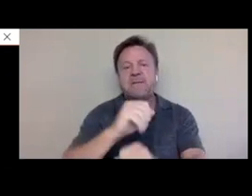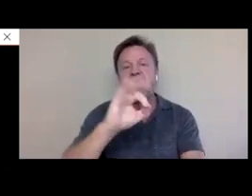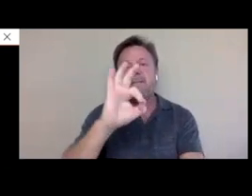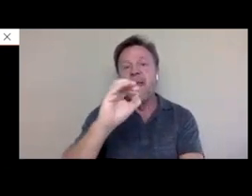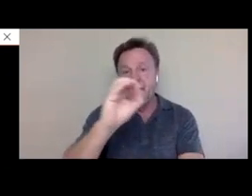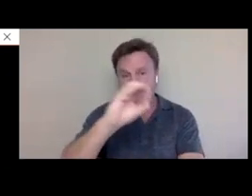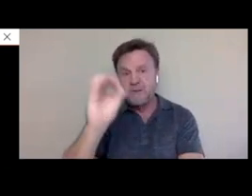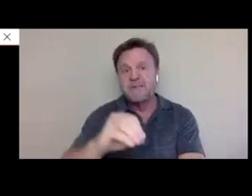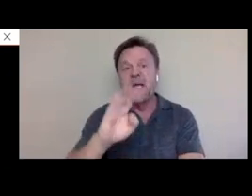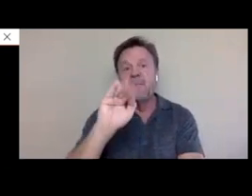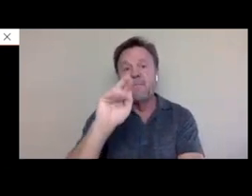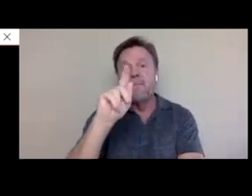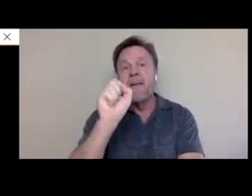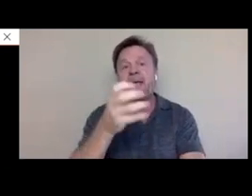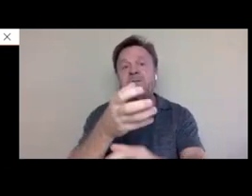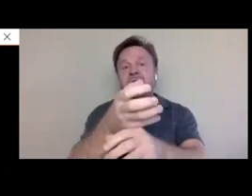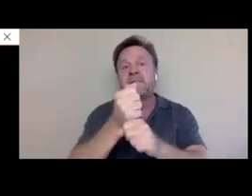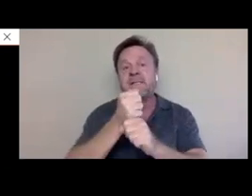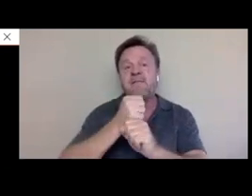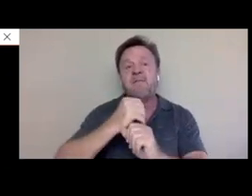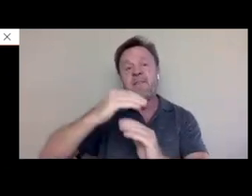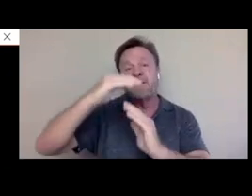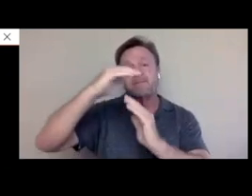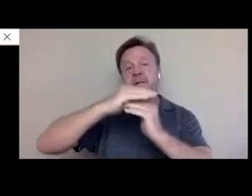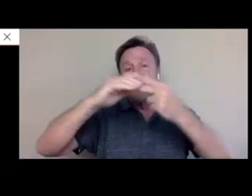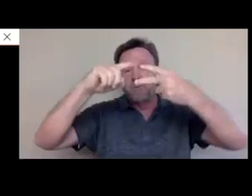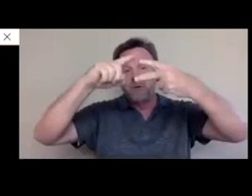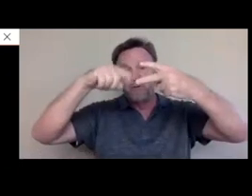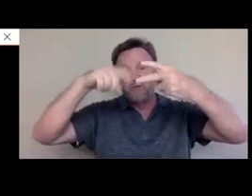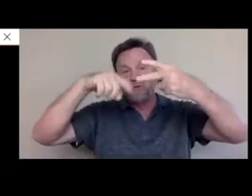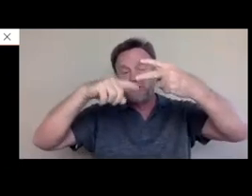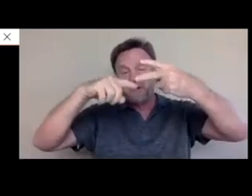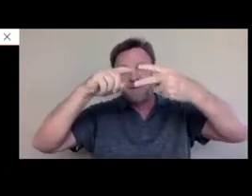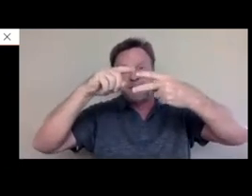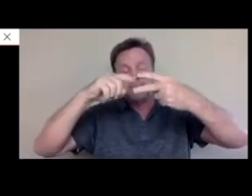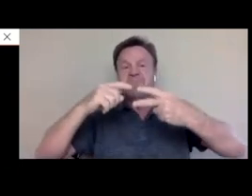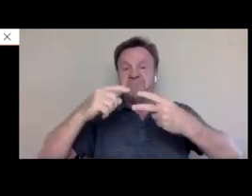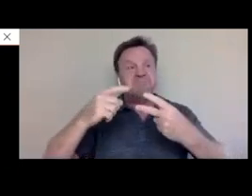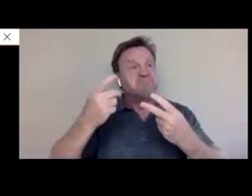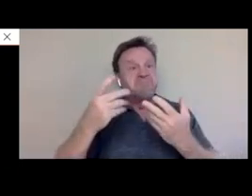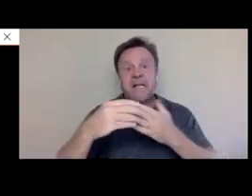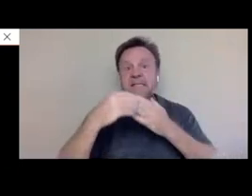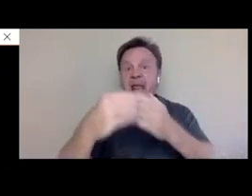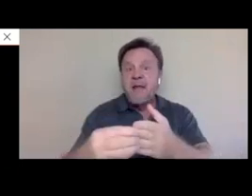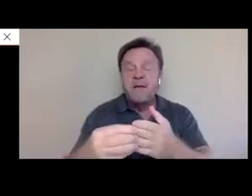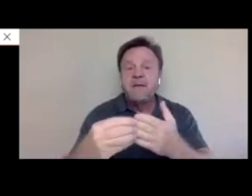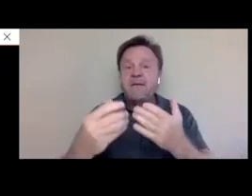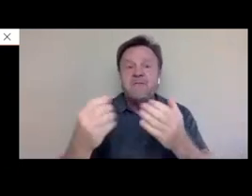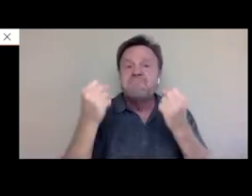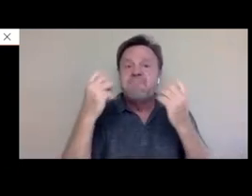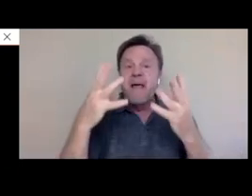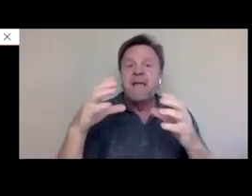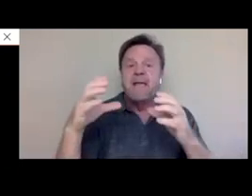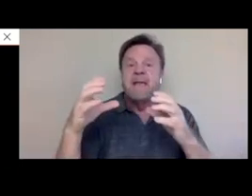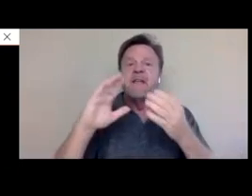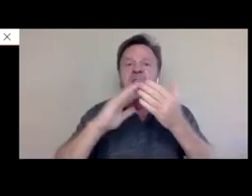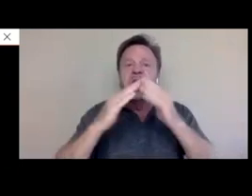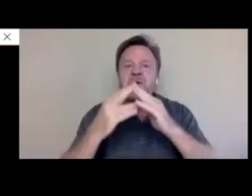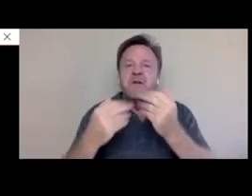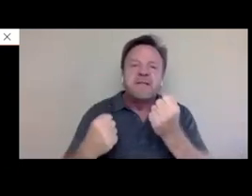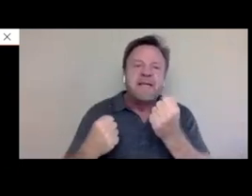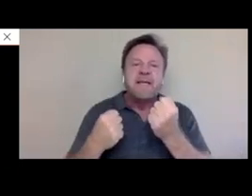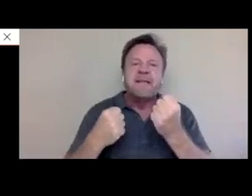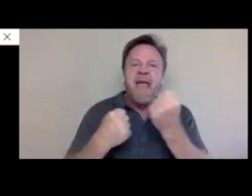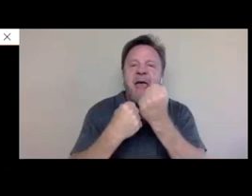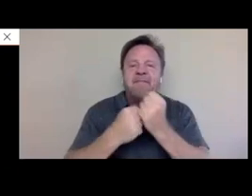of banks have received the top two ratings. And that's really led to many community advocates for years pushing